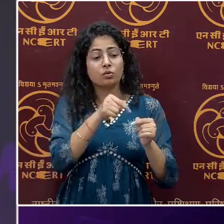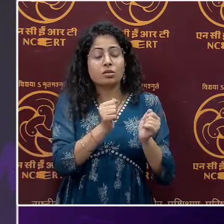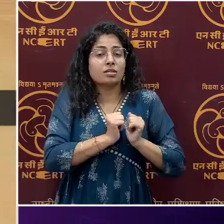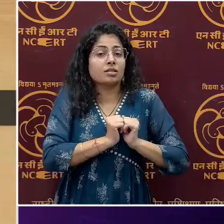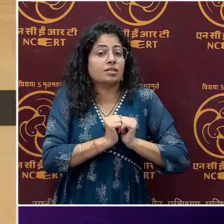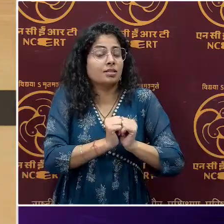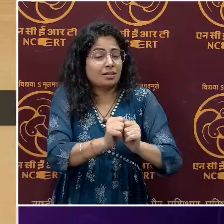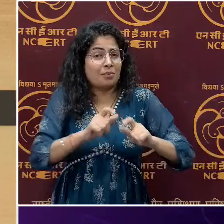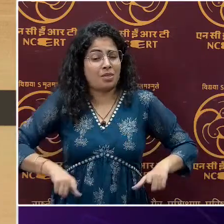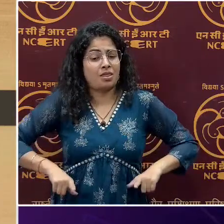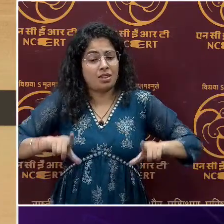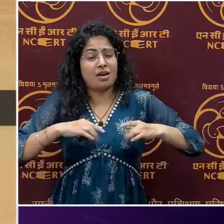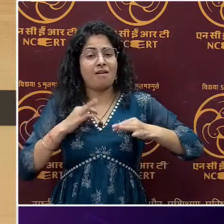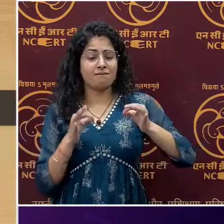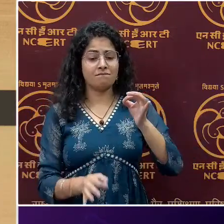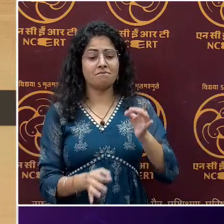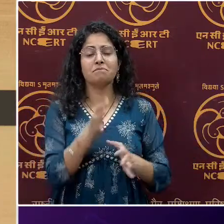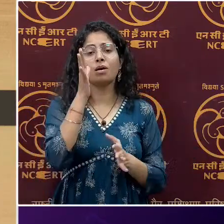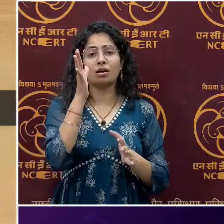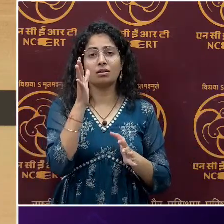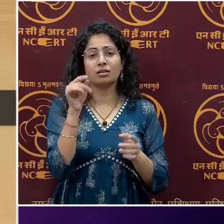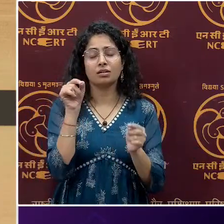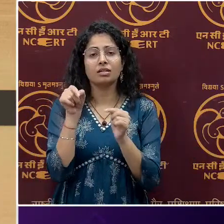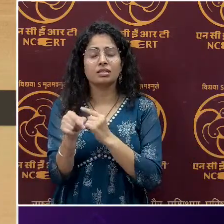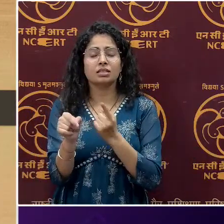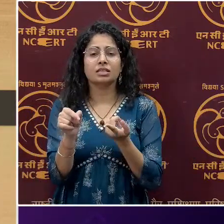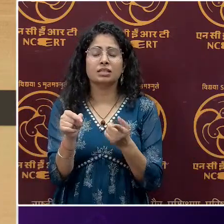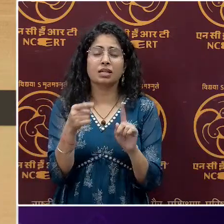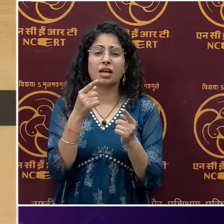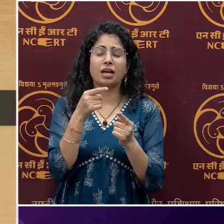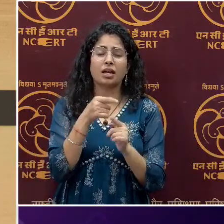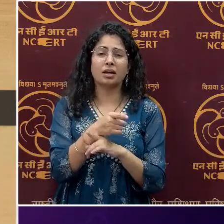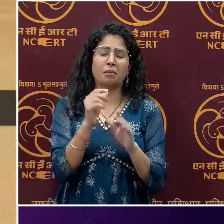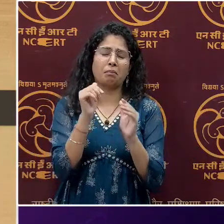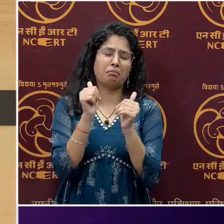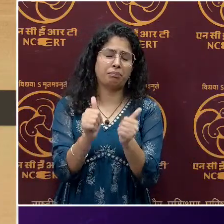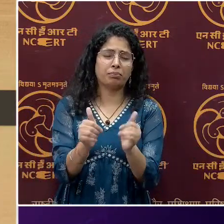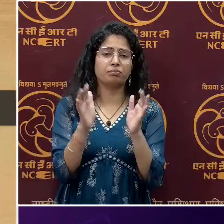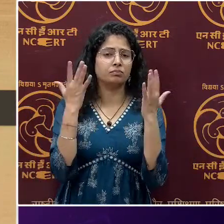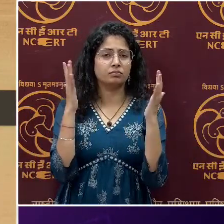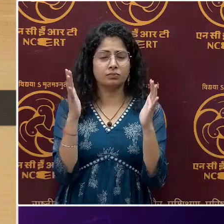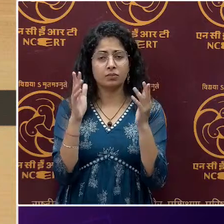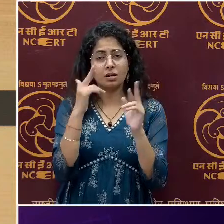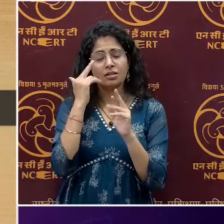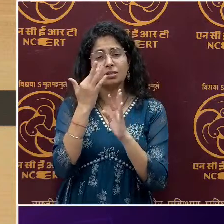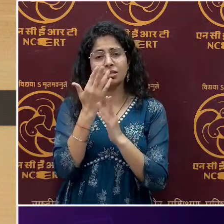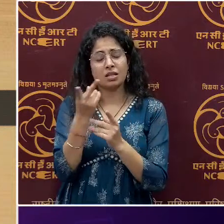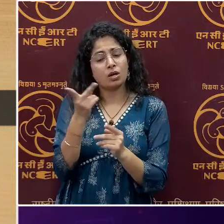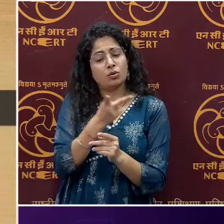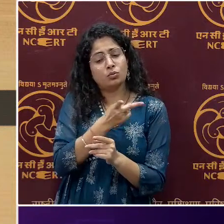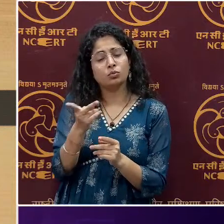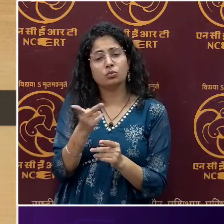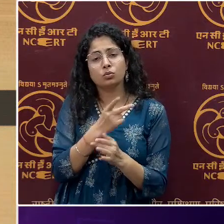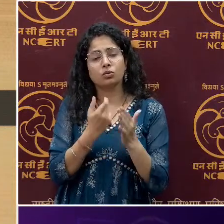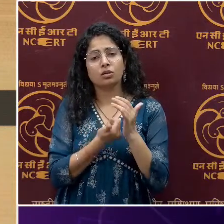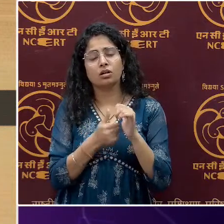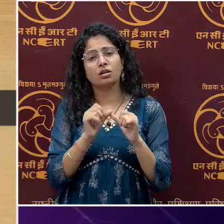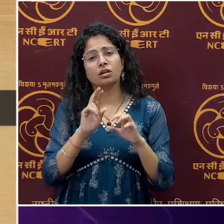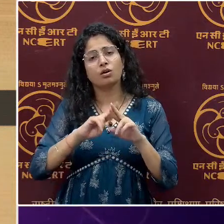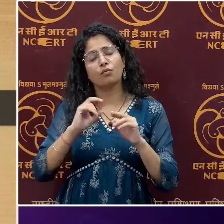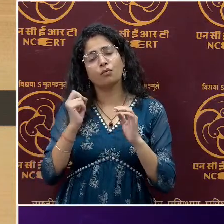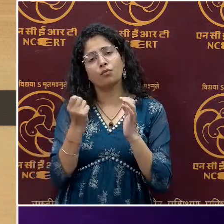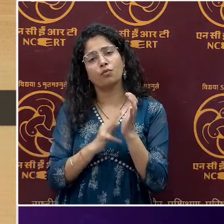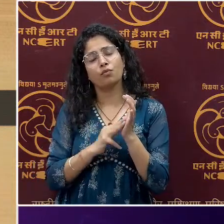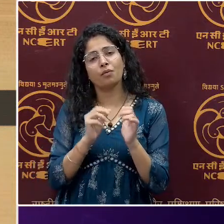goodness. And that is being eradicated by him. Such a good reform, ma'am, because in both the reforms you can see